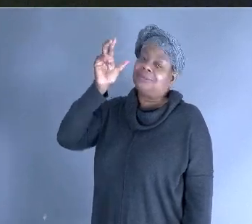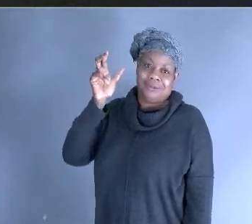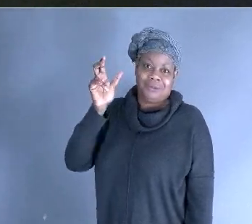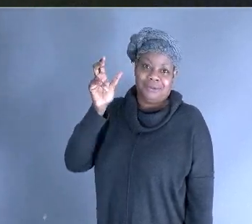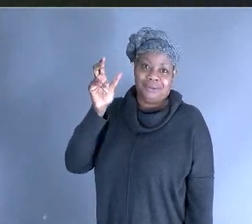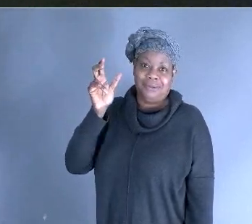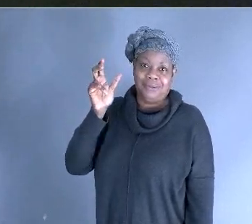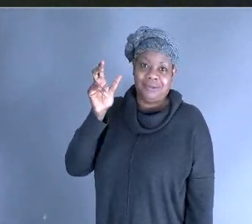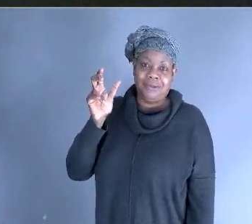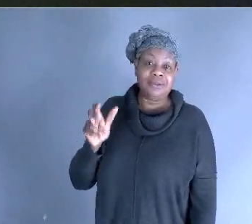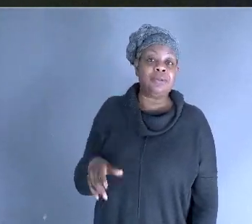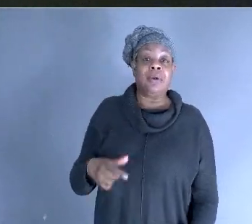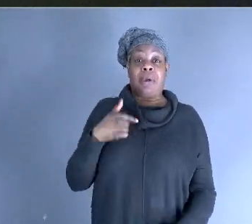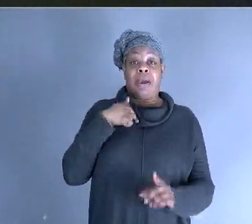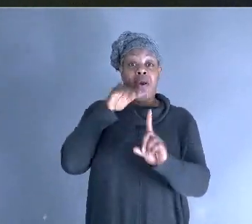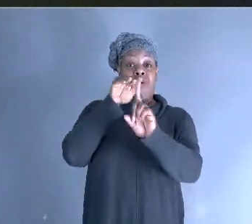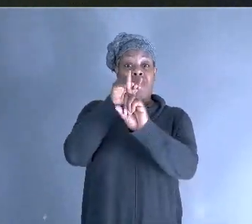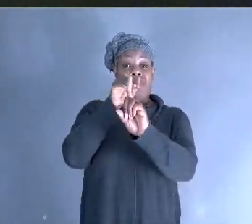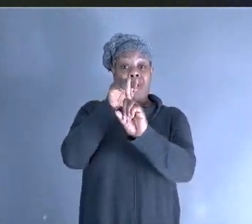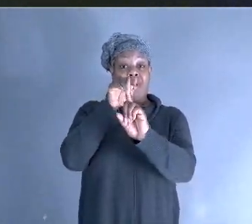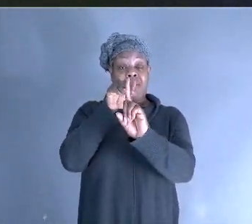Because I'm here to remind you that